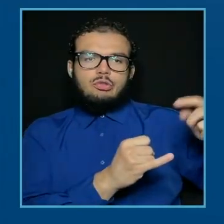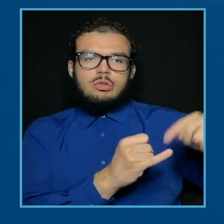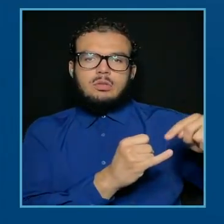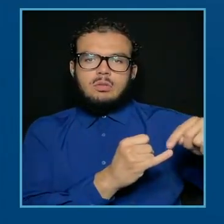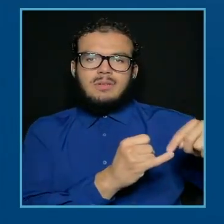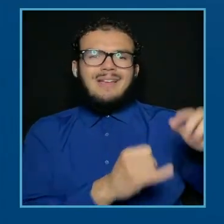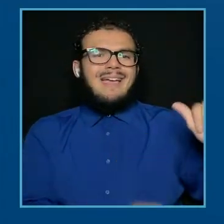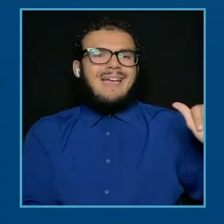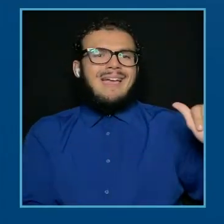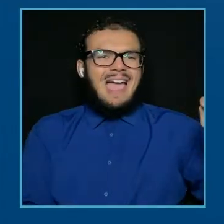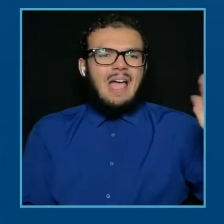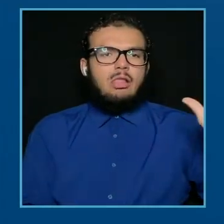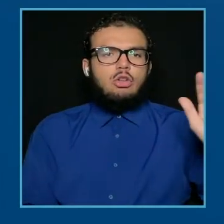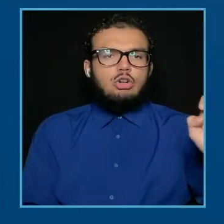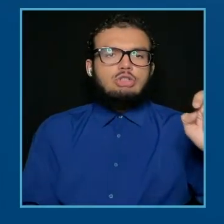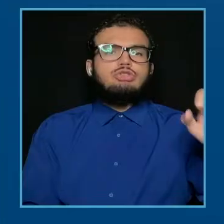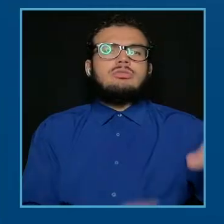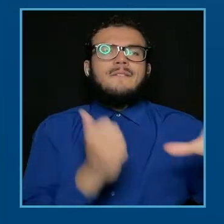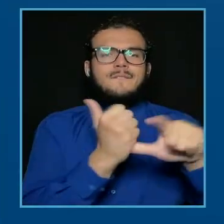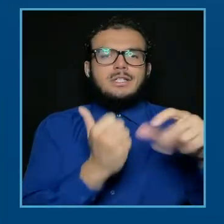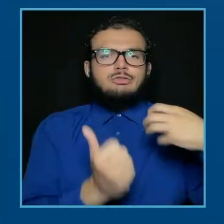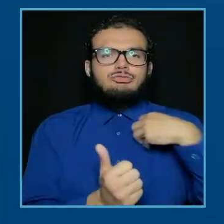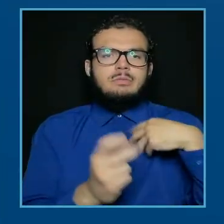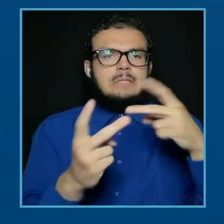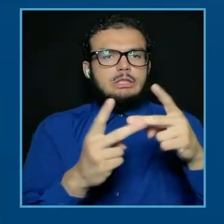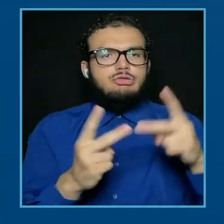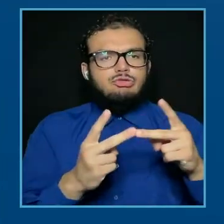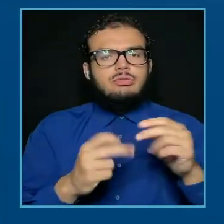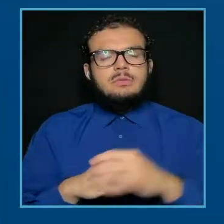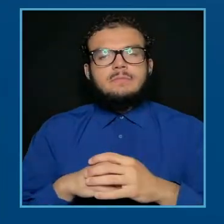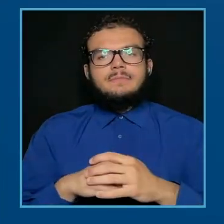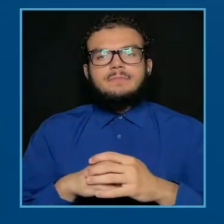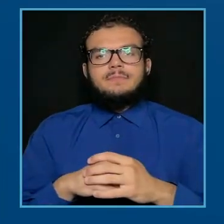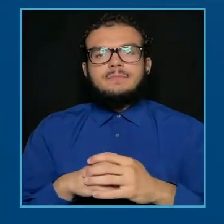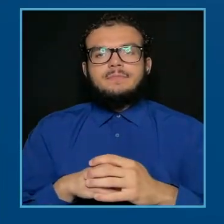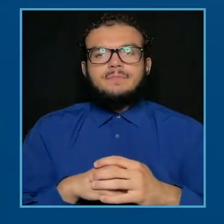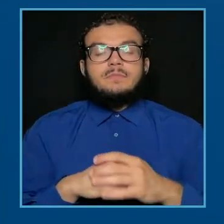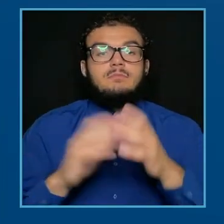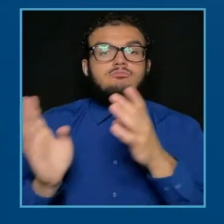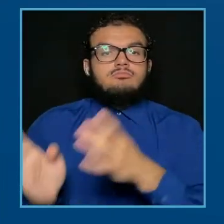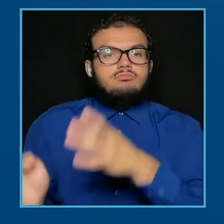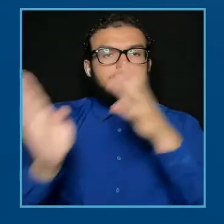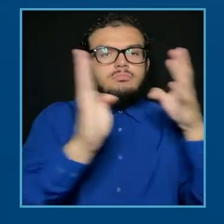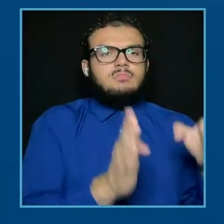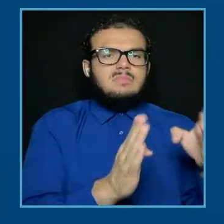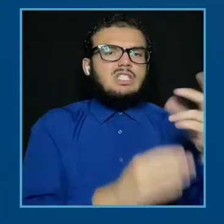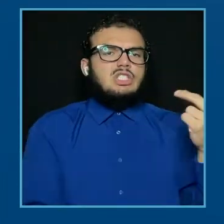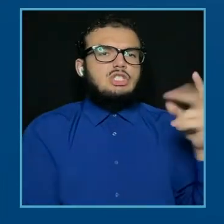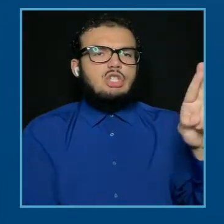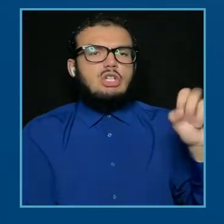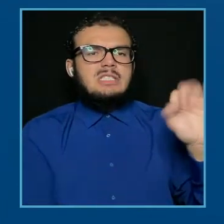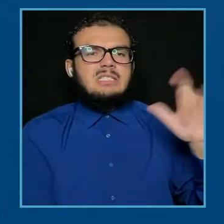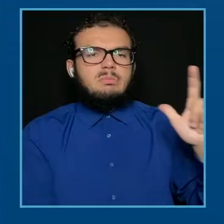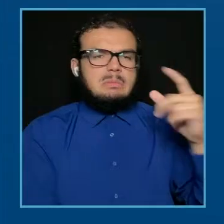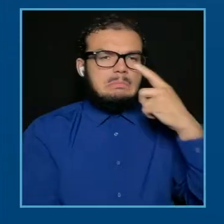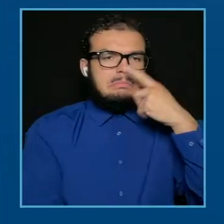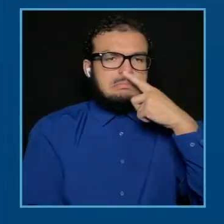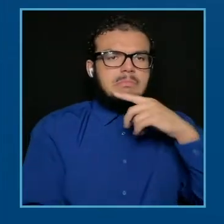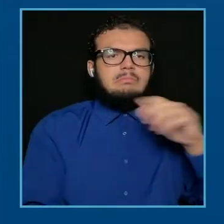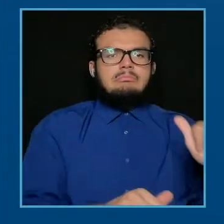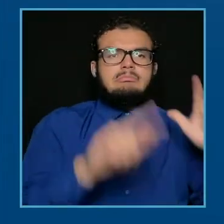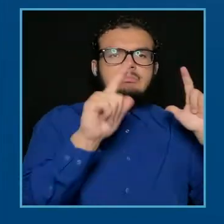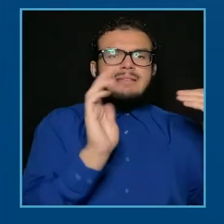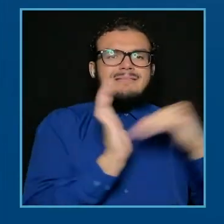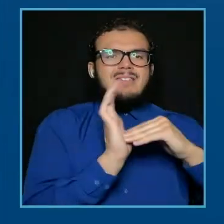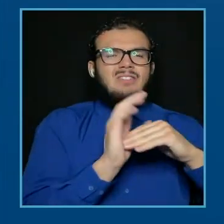at-large vice chair position. Next, I would like Dr. Siebold to respond to some issues that